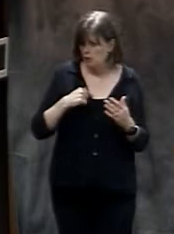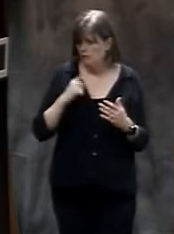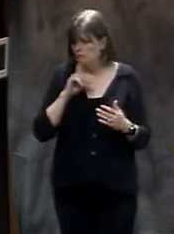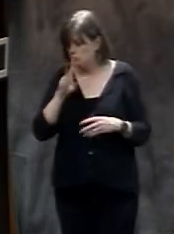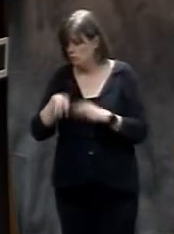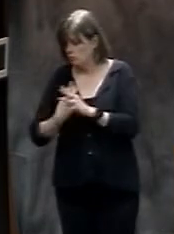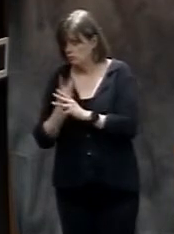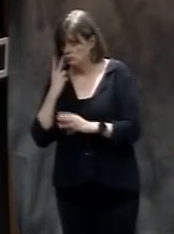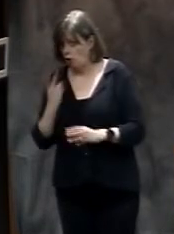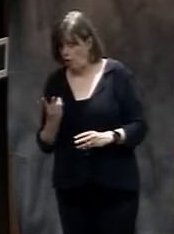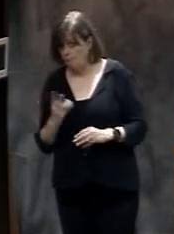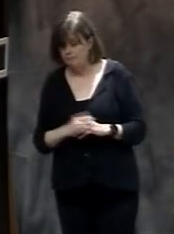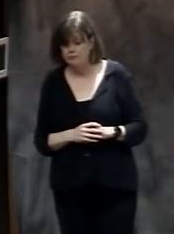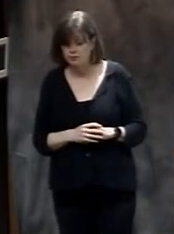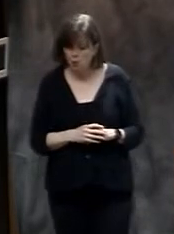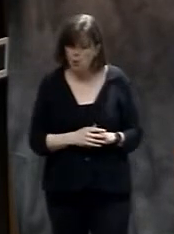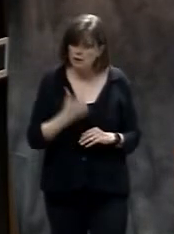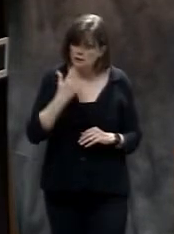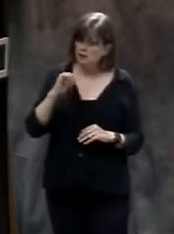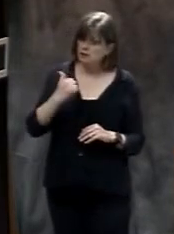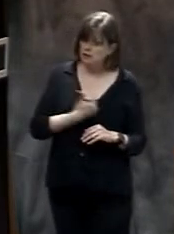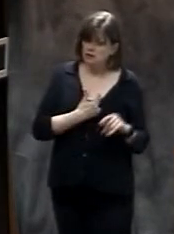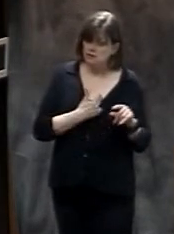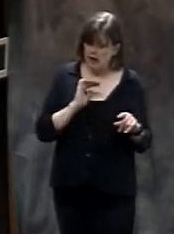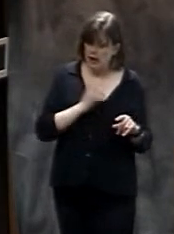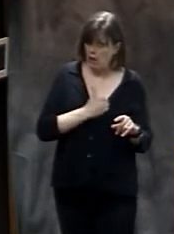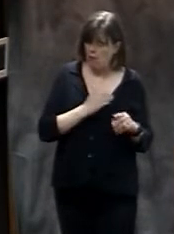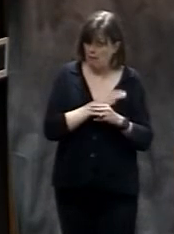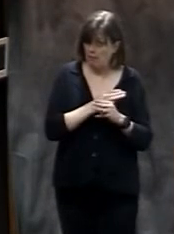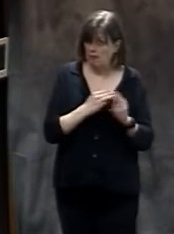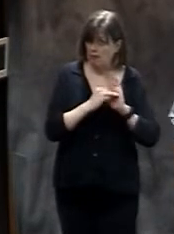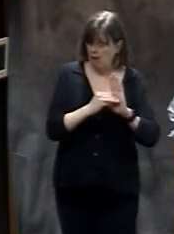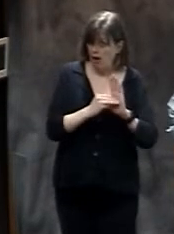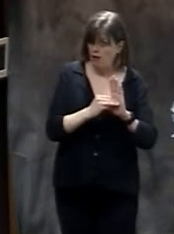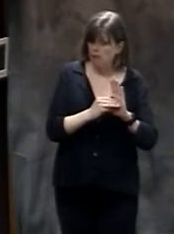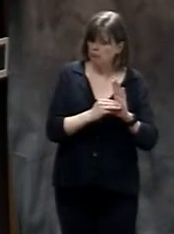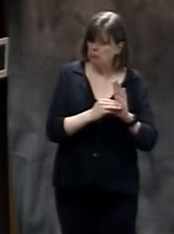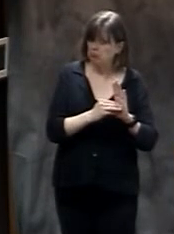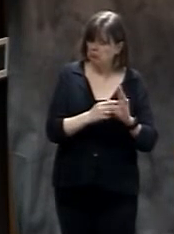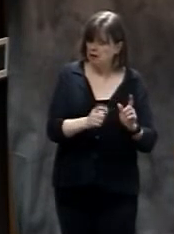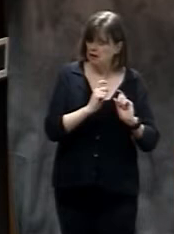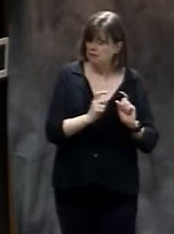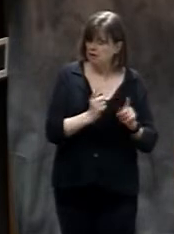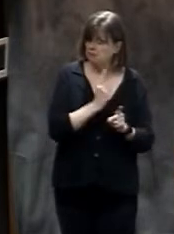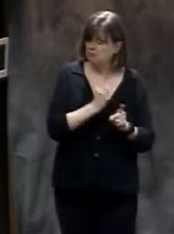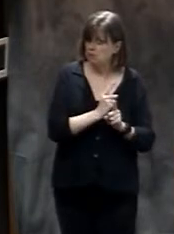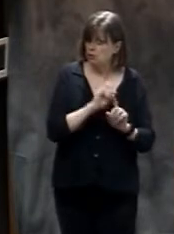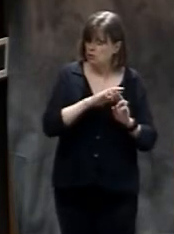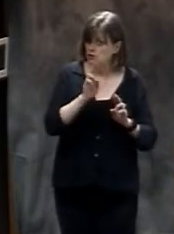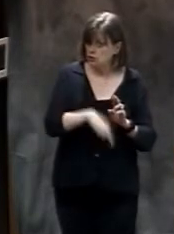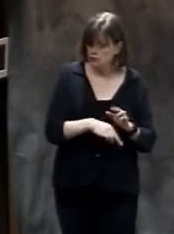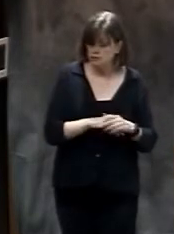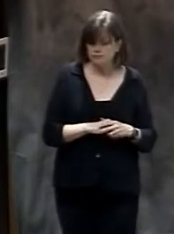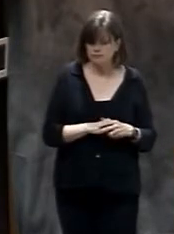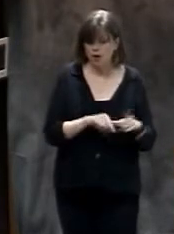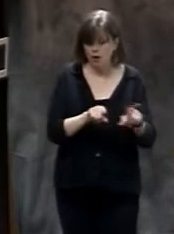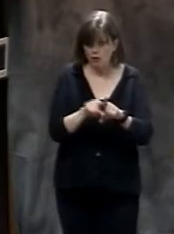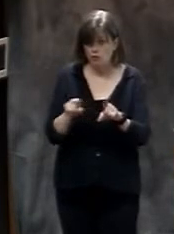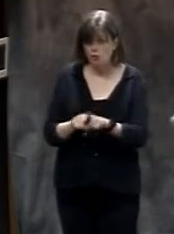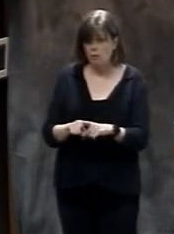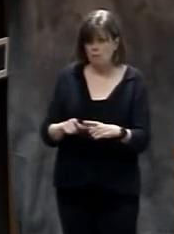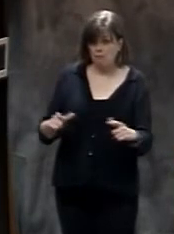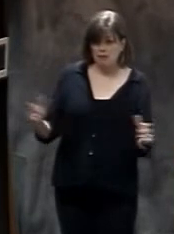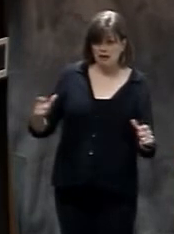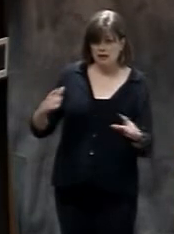is doing a pretty good job, giving us reasonable results. And also that there are huge temperature